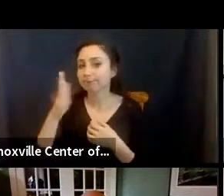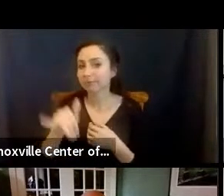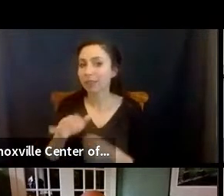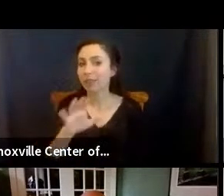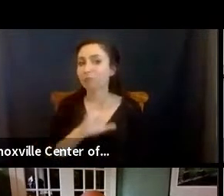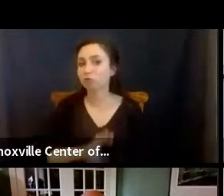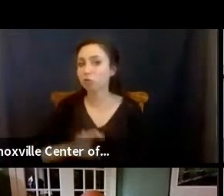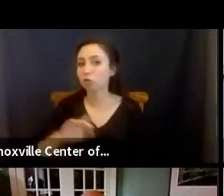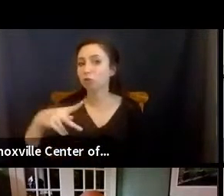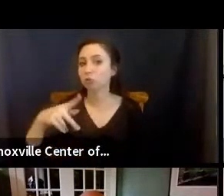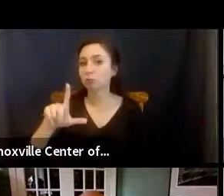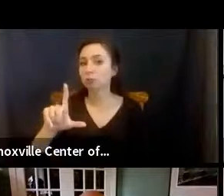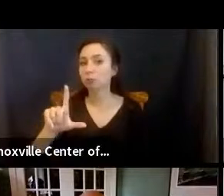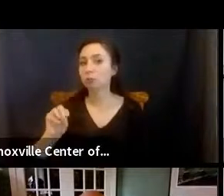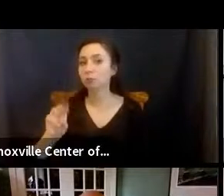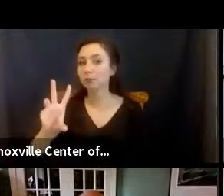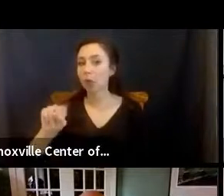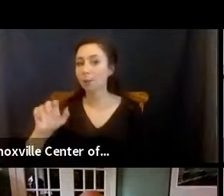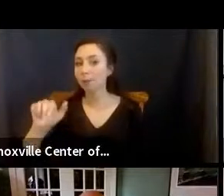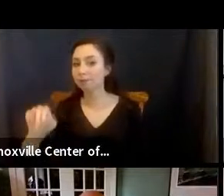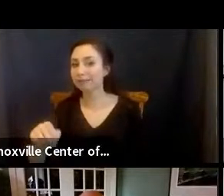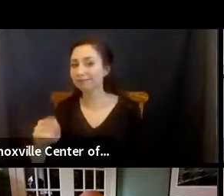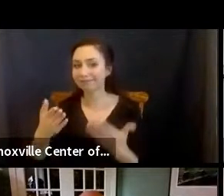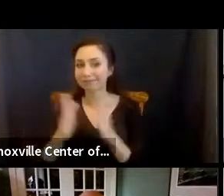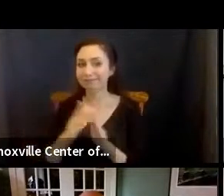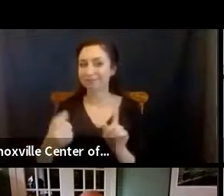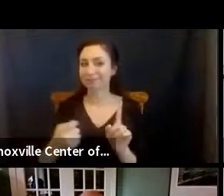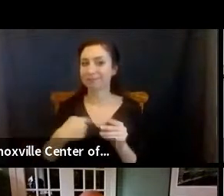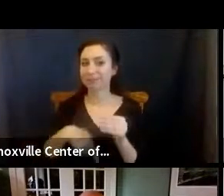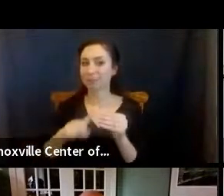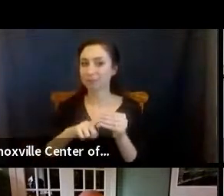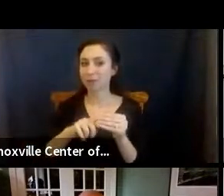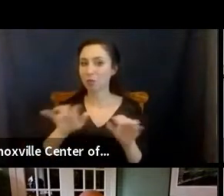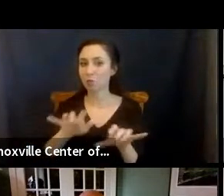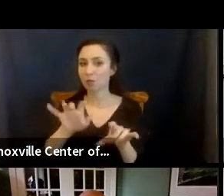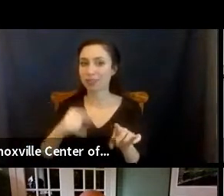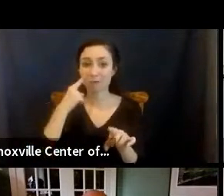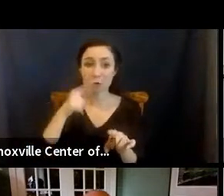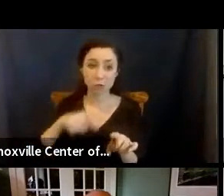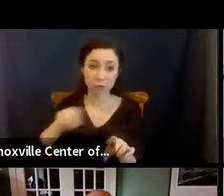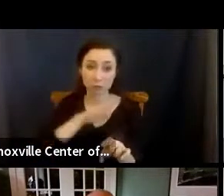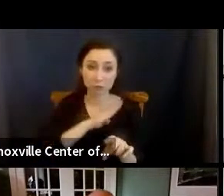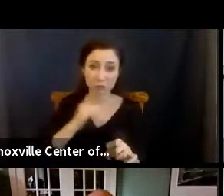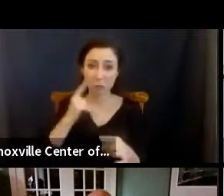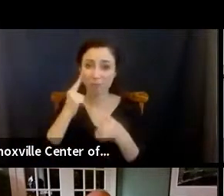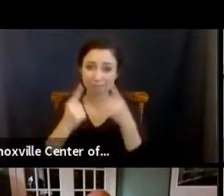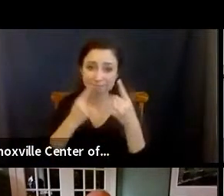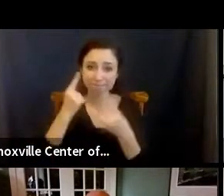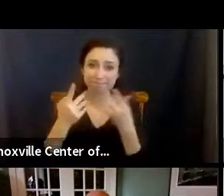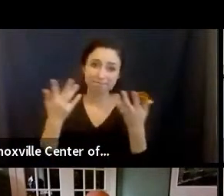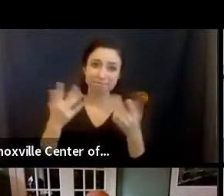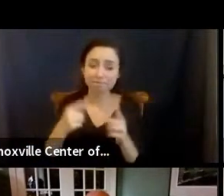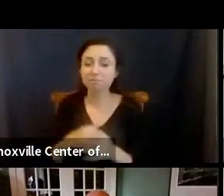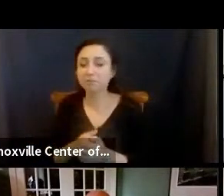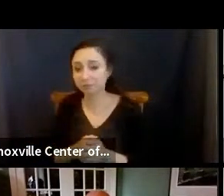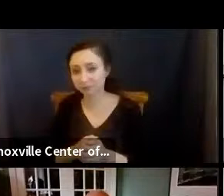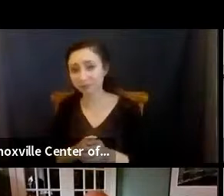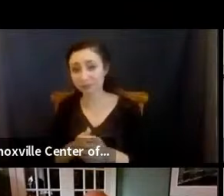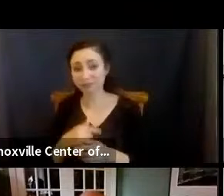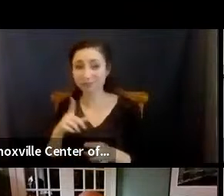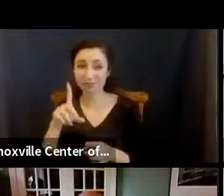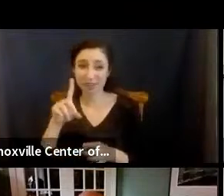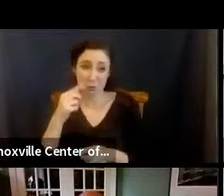ask about doing that, and for this board's consideration, it's really. But I do think